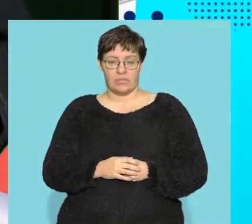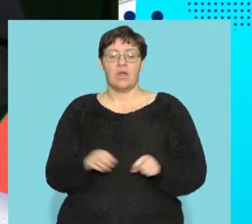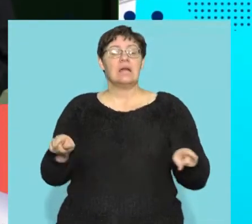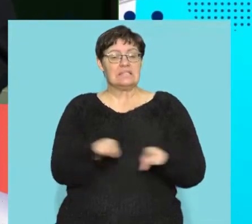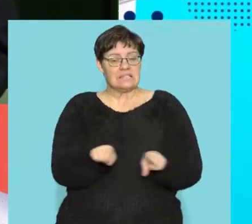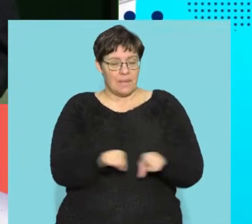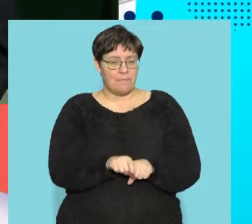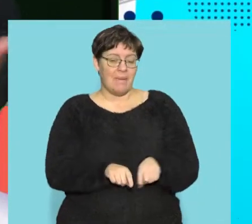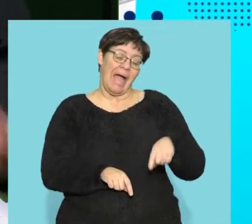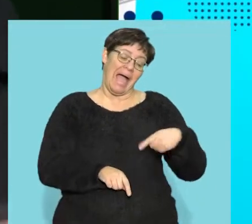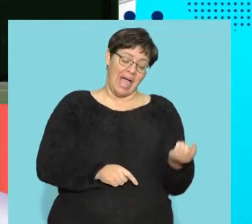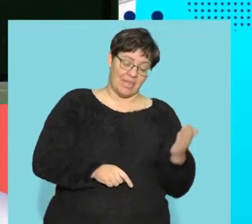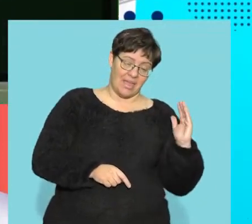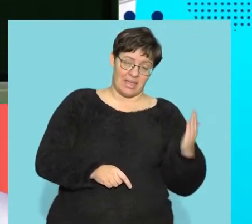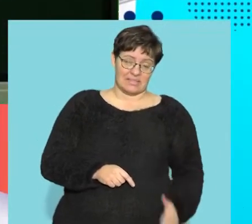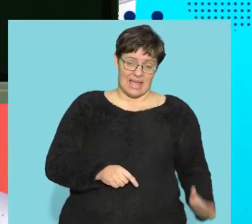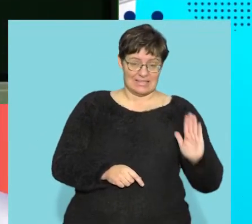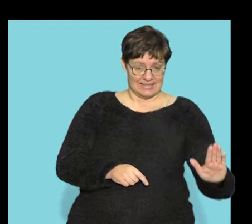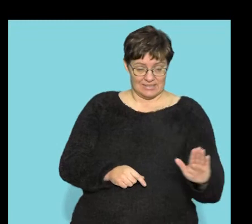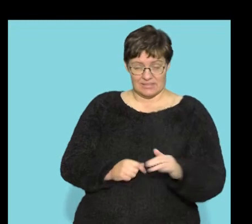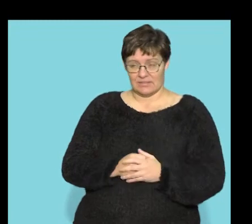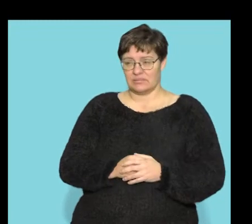another opinion, and let's look at that one.